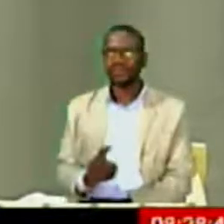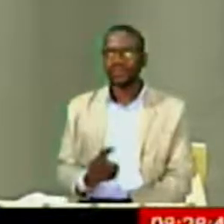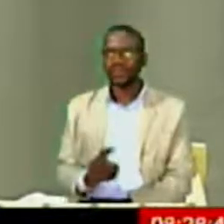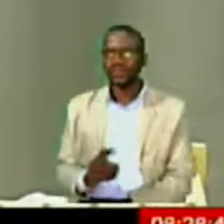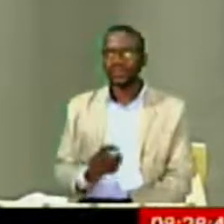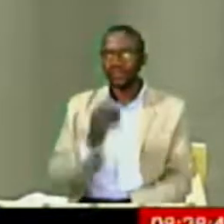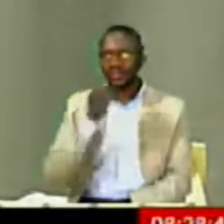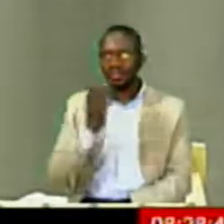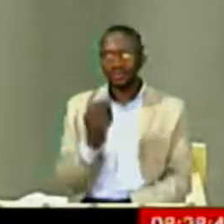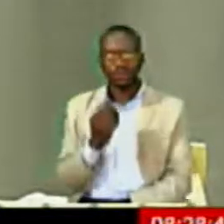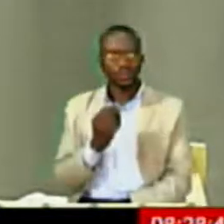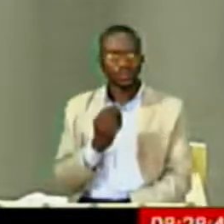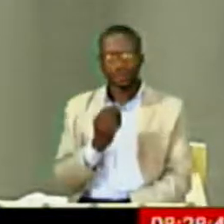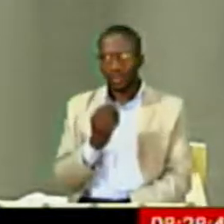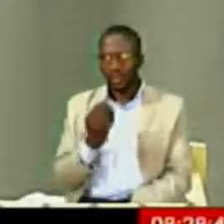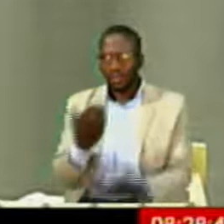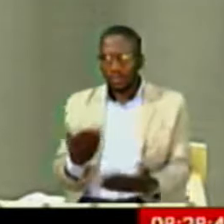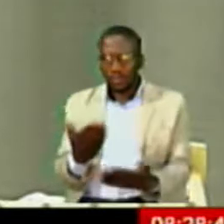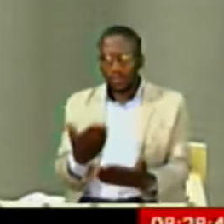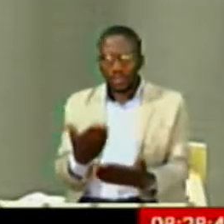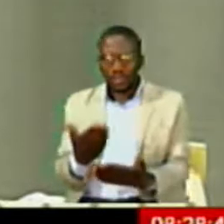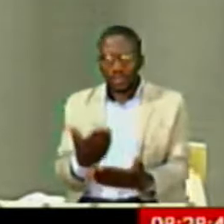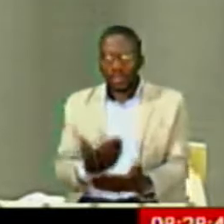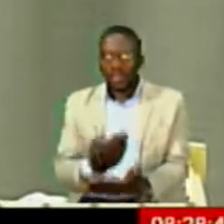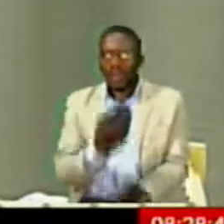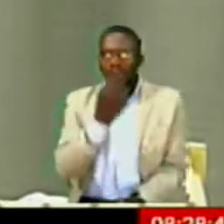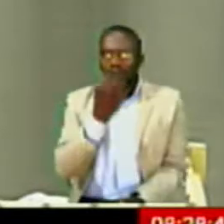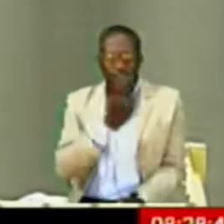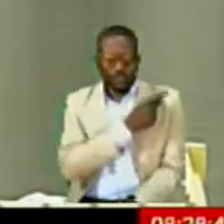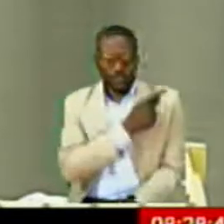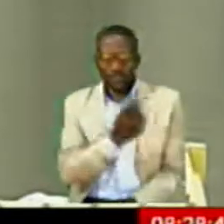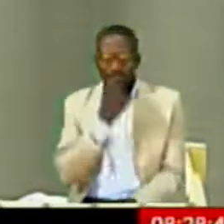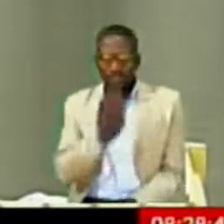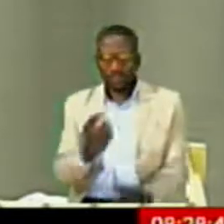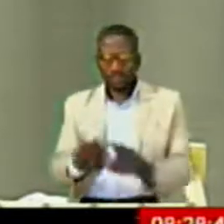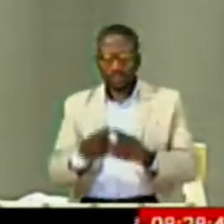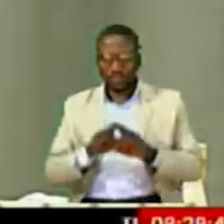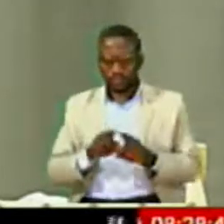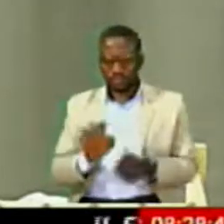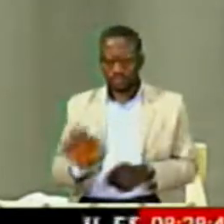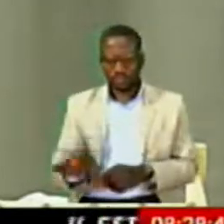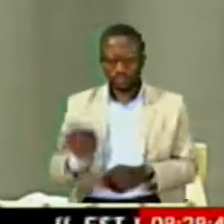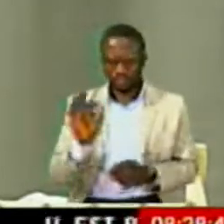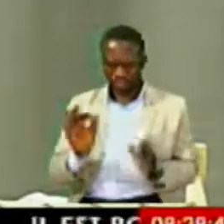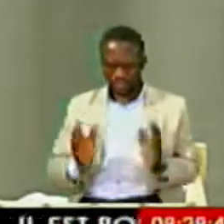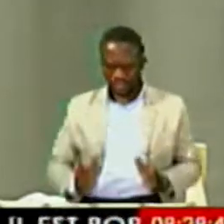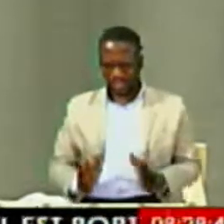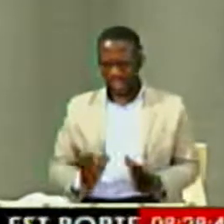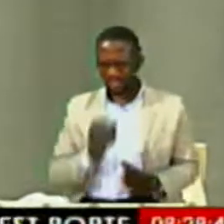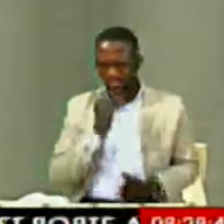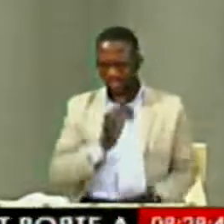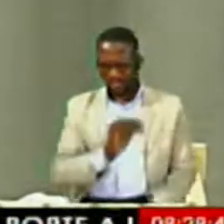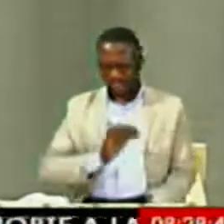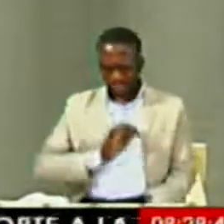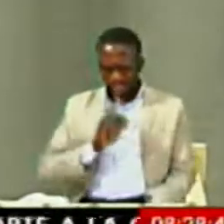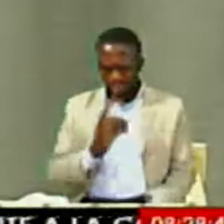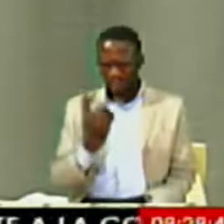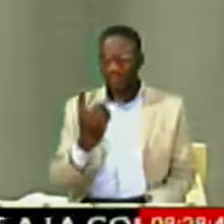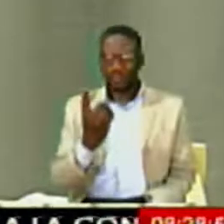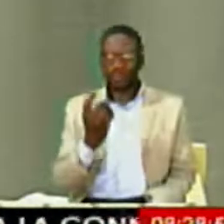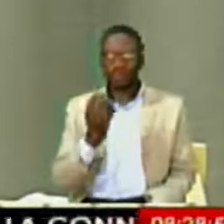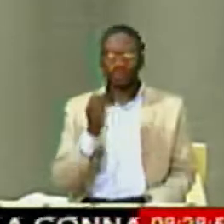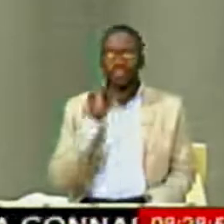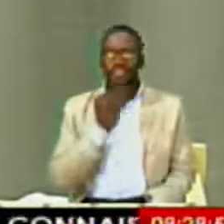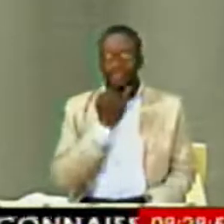élu, il dit. He also put himself as an elect, he said. Moi, je suis israélite. I am also an Israelite. De la